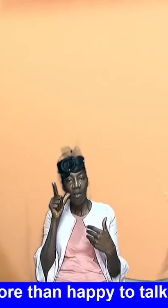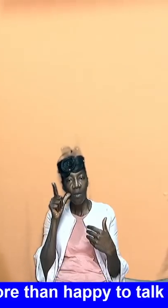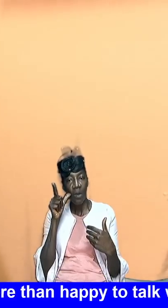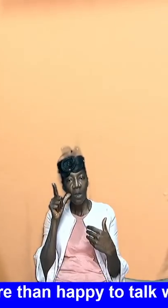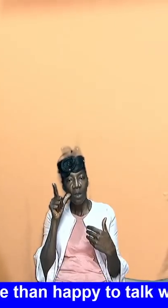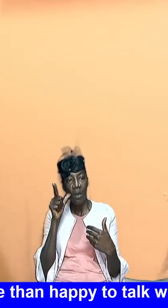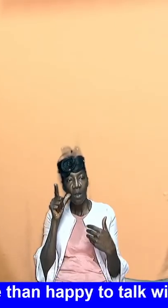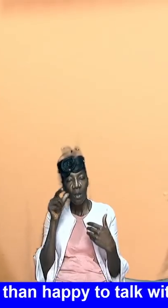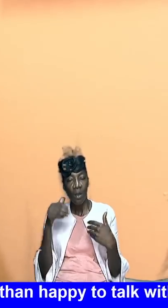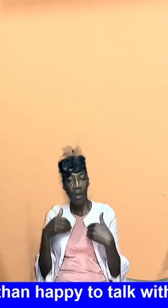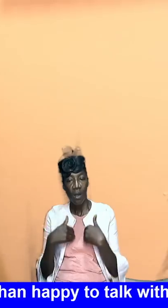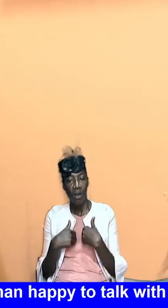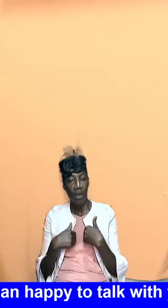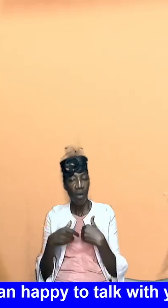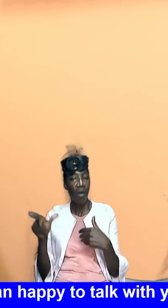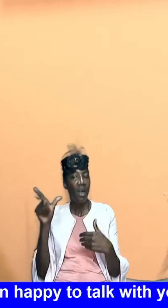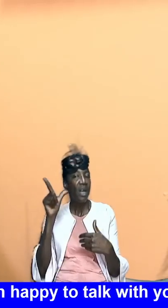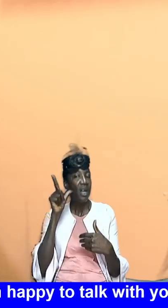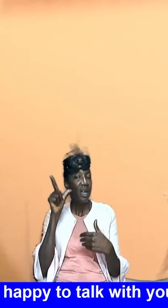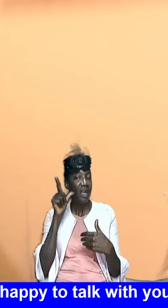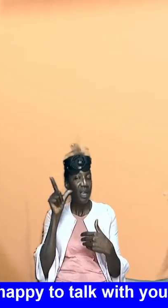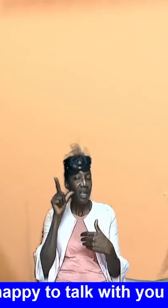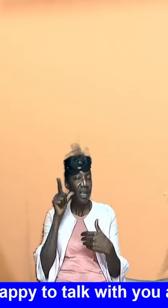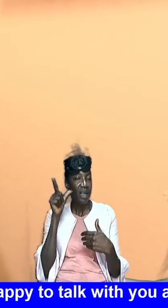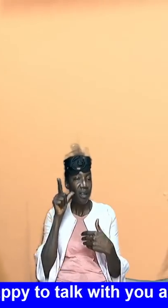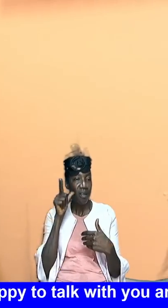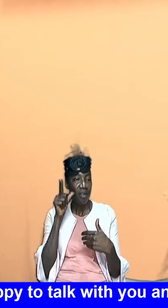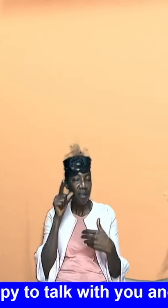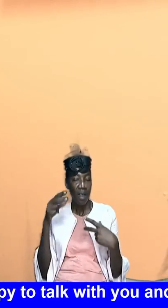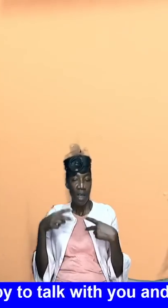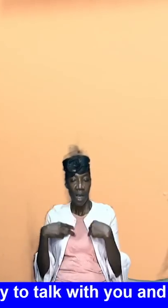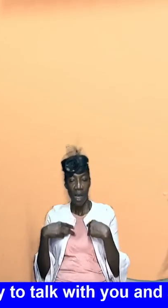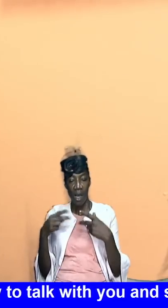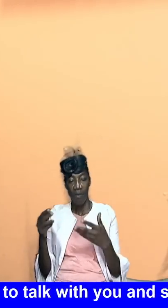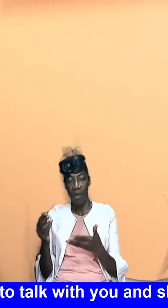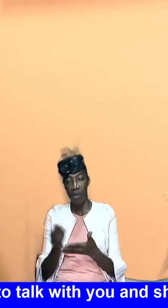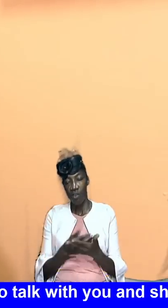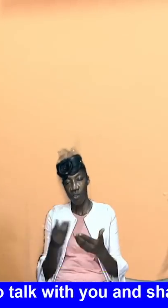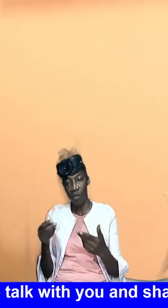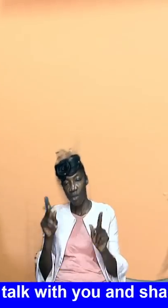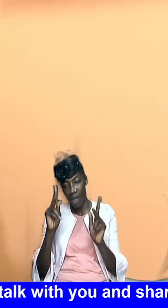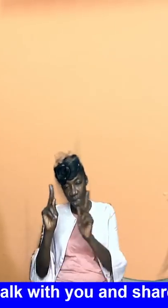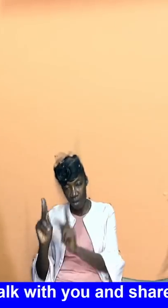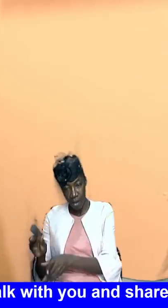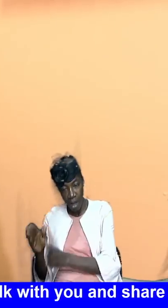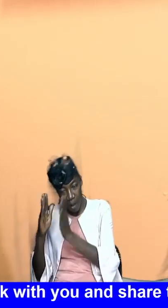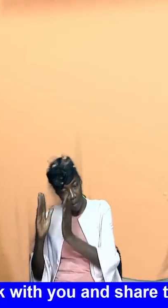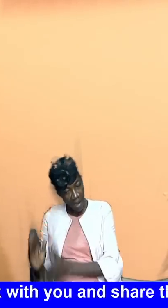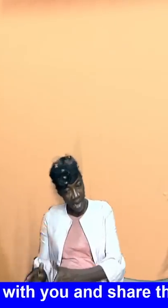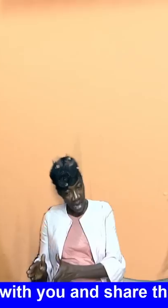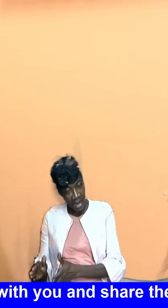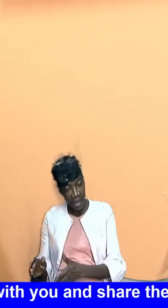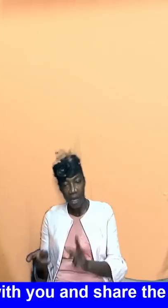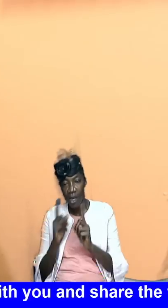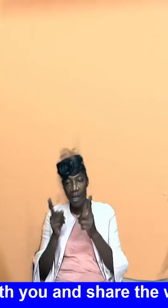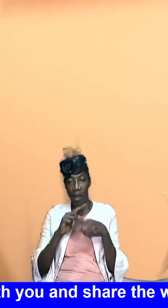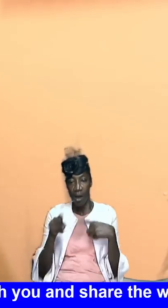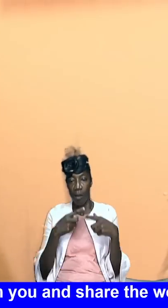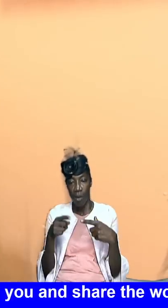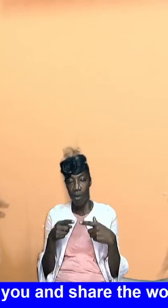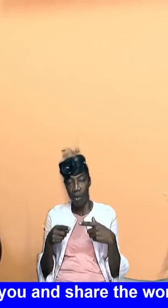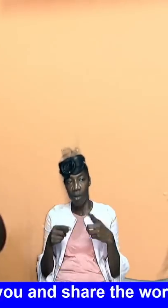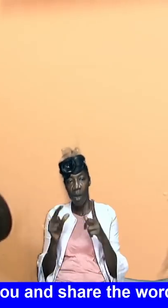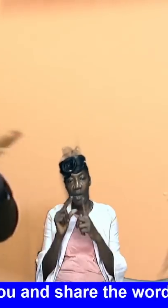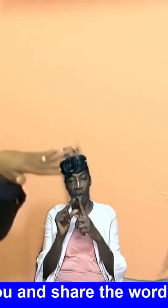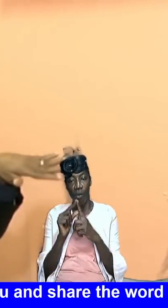the young ladies, our young ladies, because we have something specially planned for you. We spoke about it already, and by now the